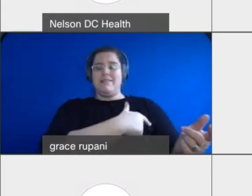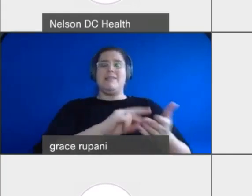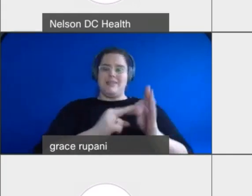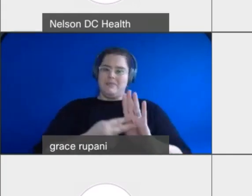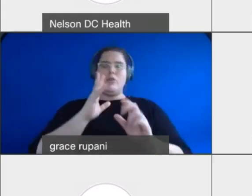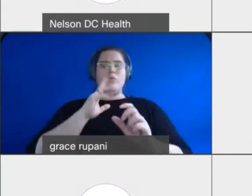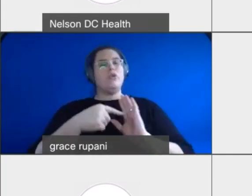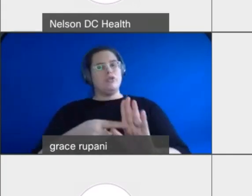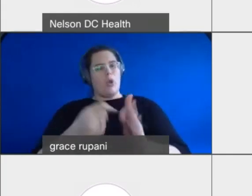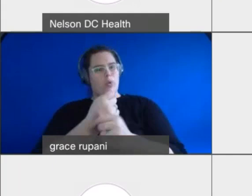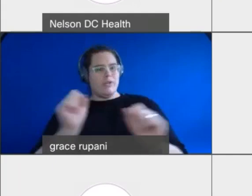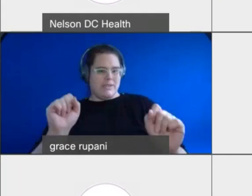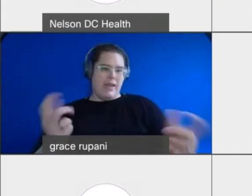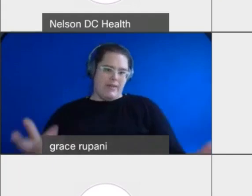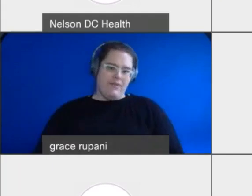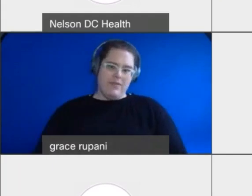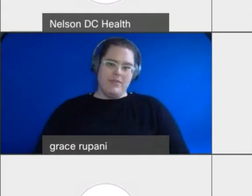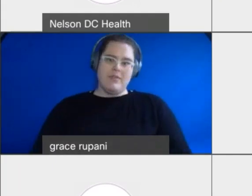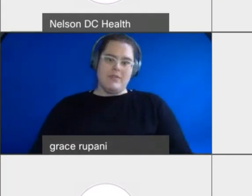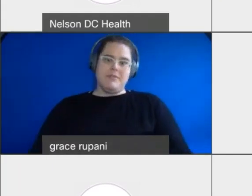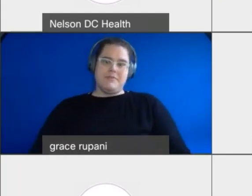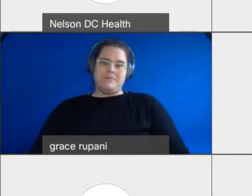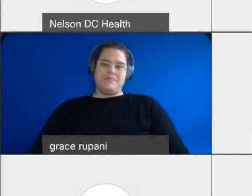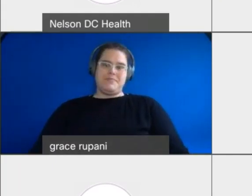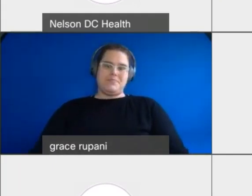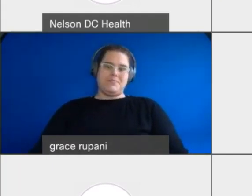vaccine. This is not,